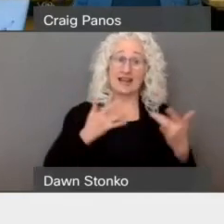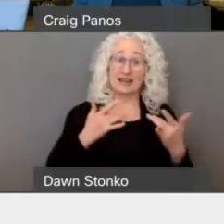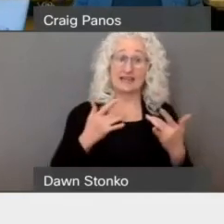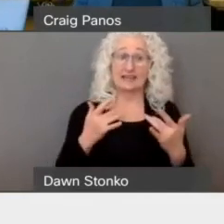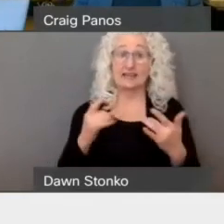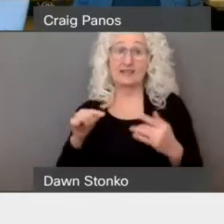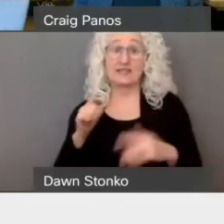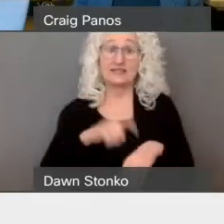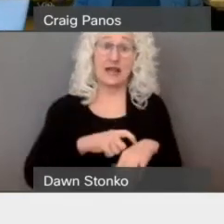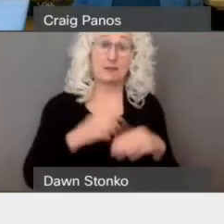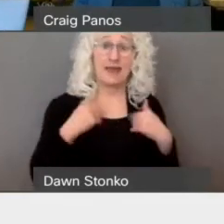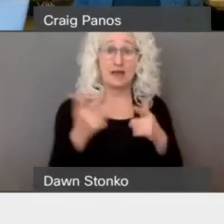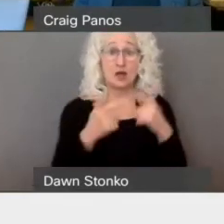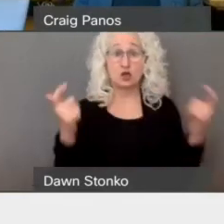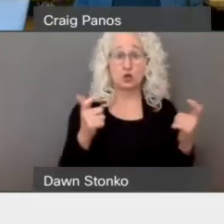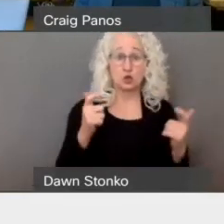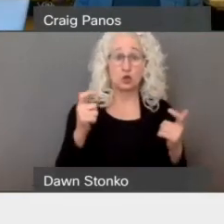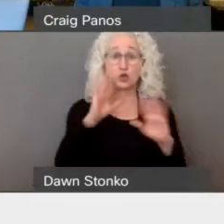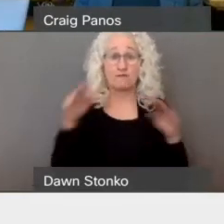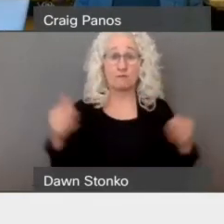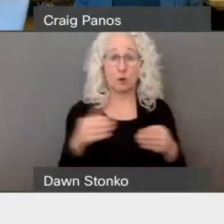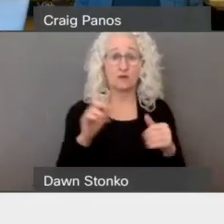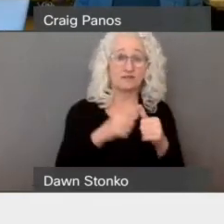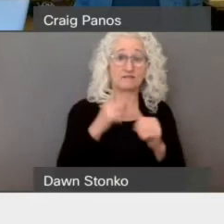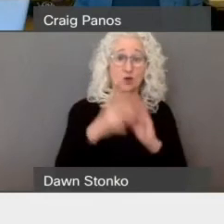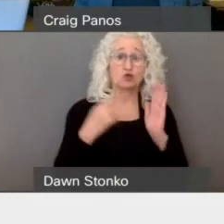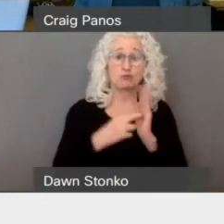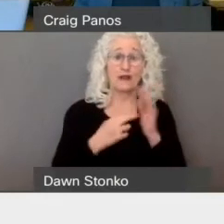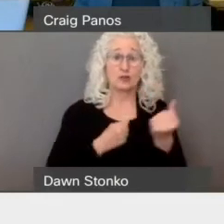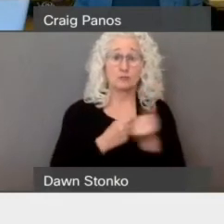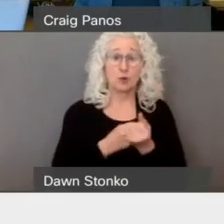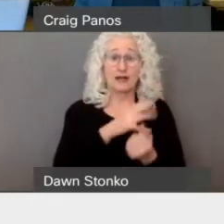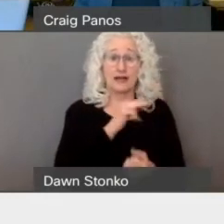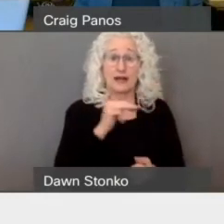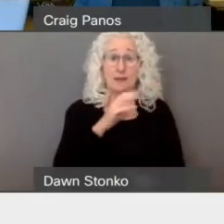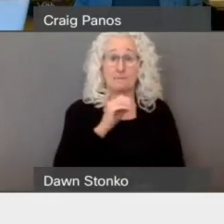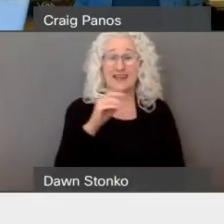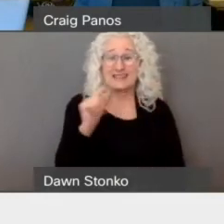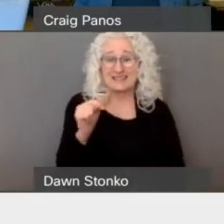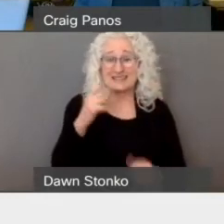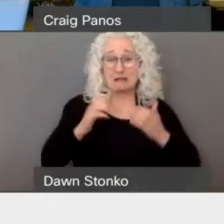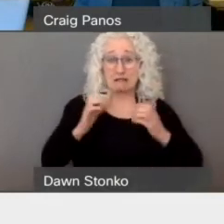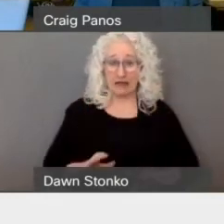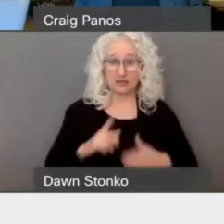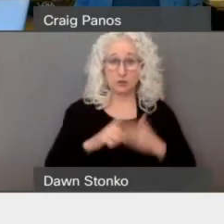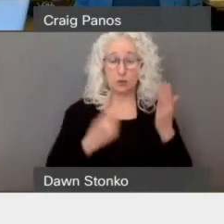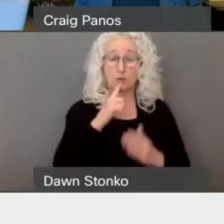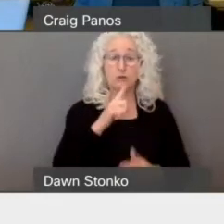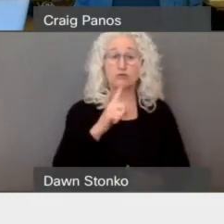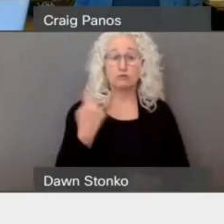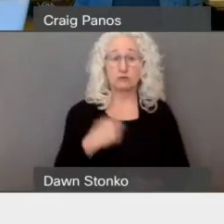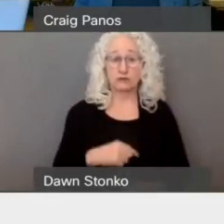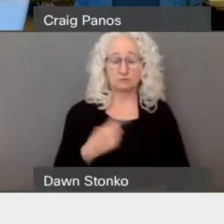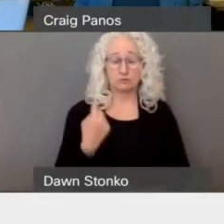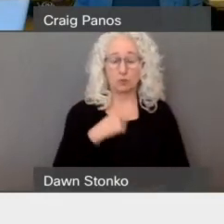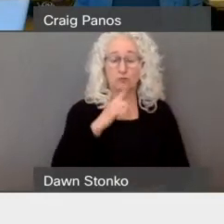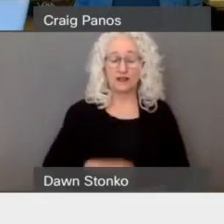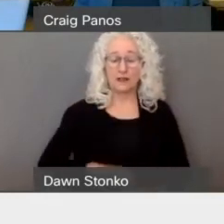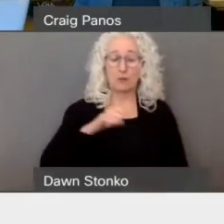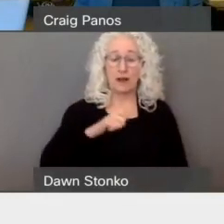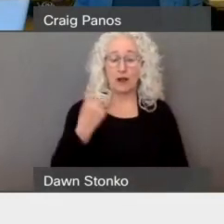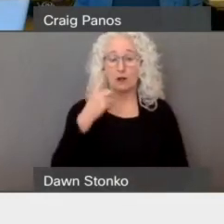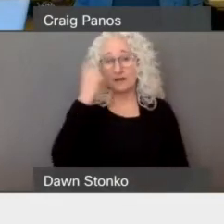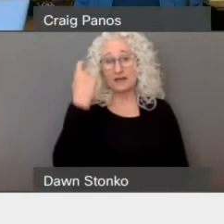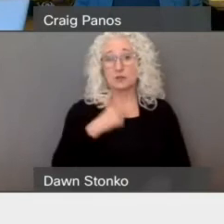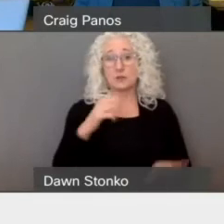we had a huge focus in the first round supporting MNT clients. And what we're really proud of, because we did such a great job